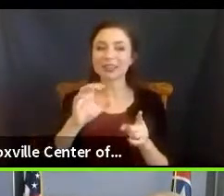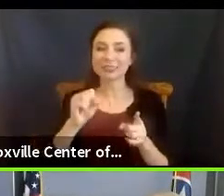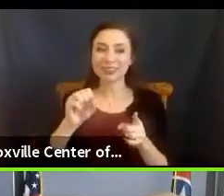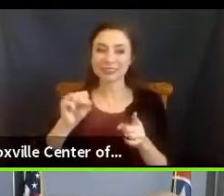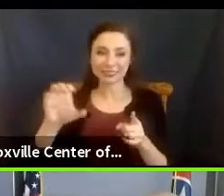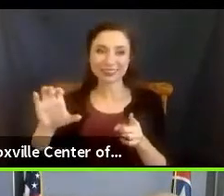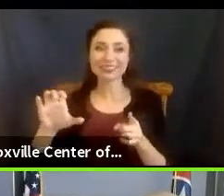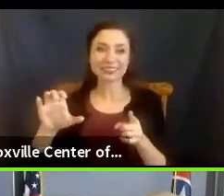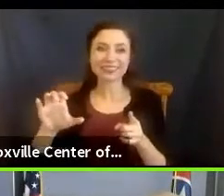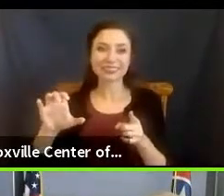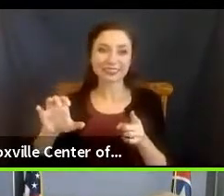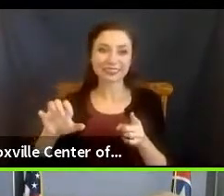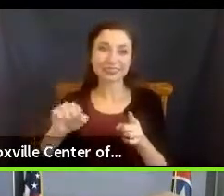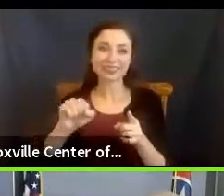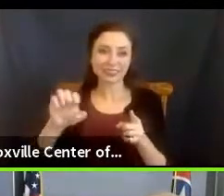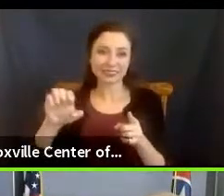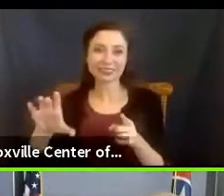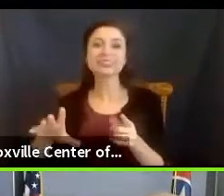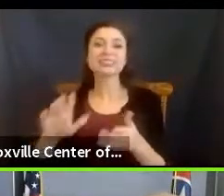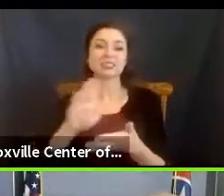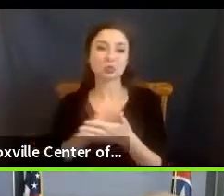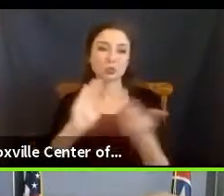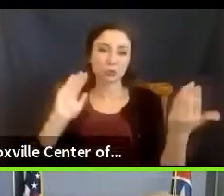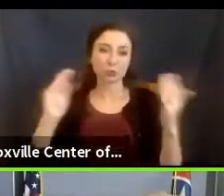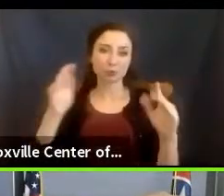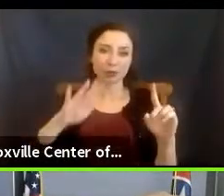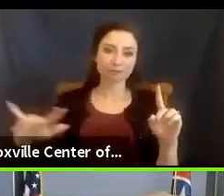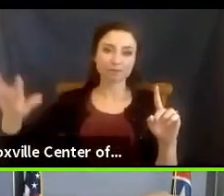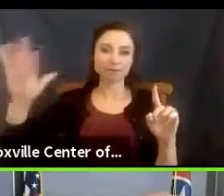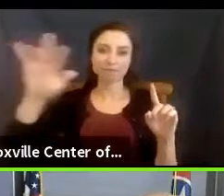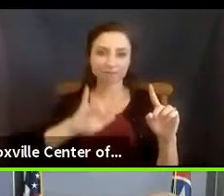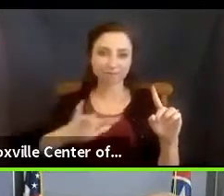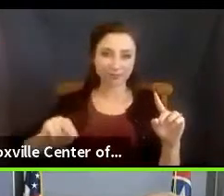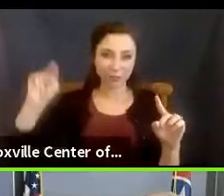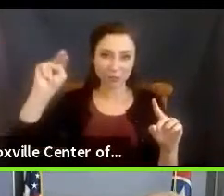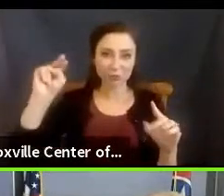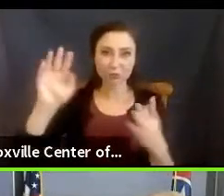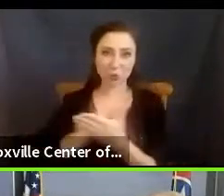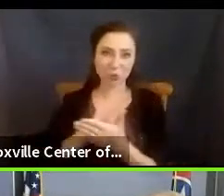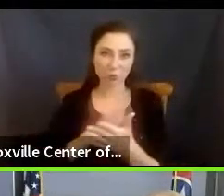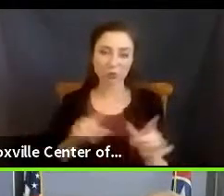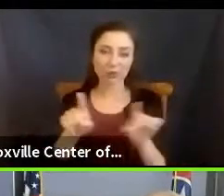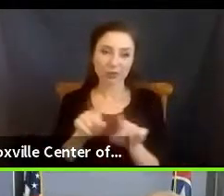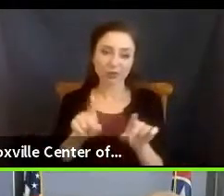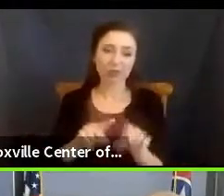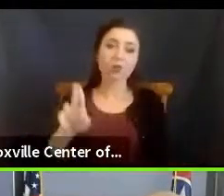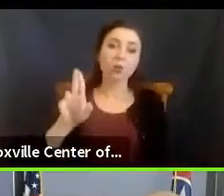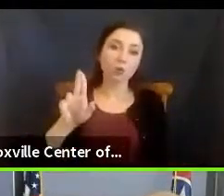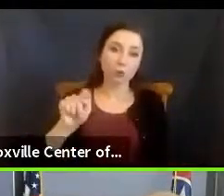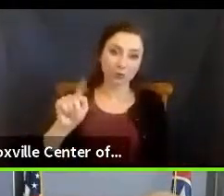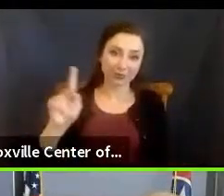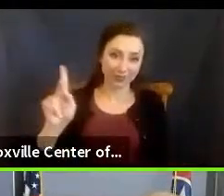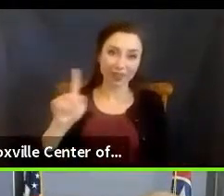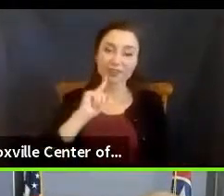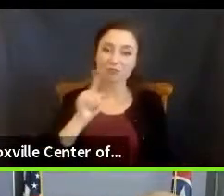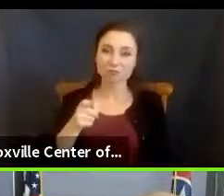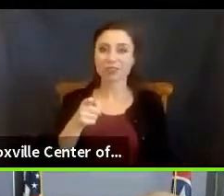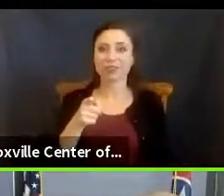other schools around the country, as well as the efforts that UTK is